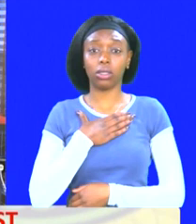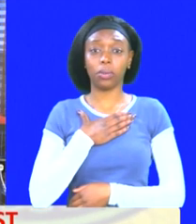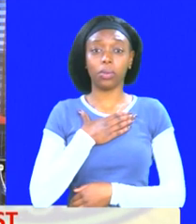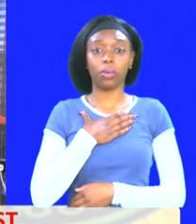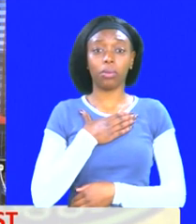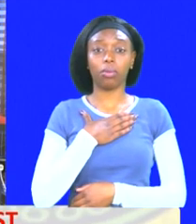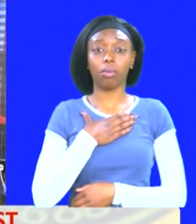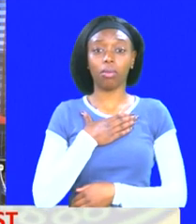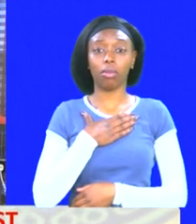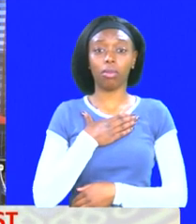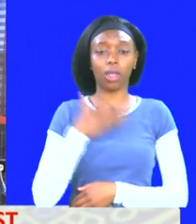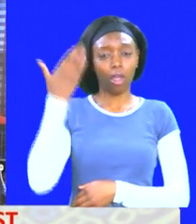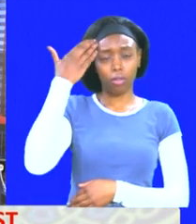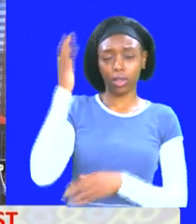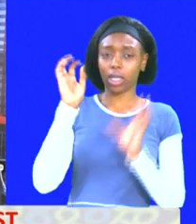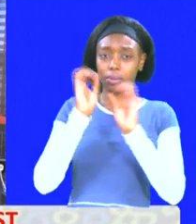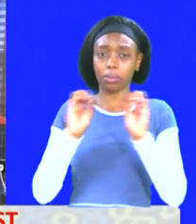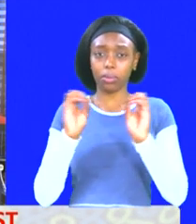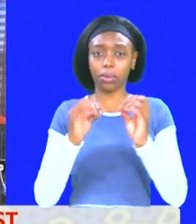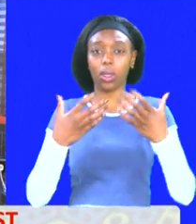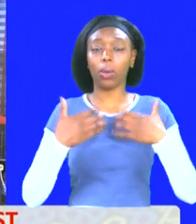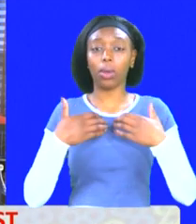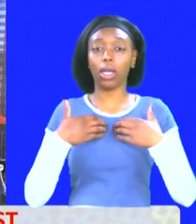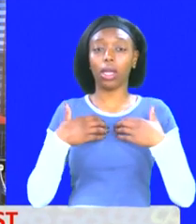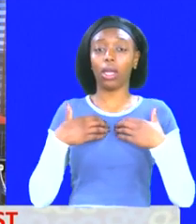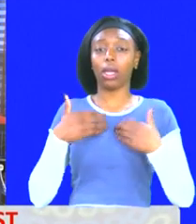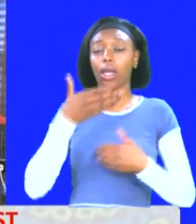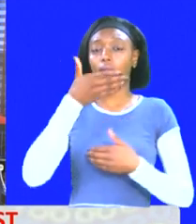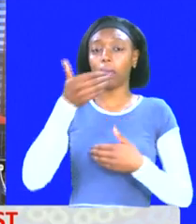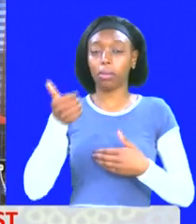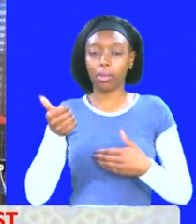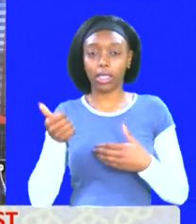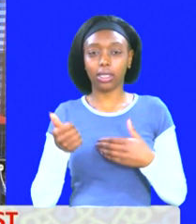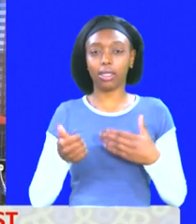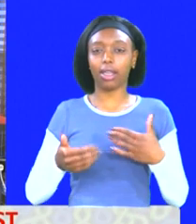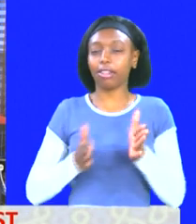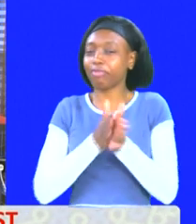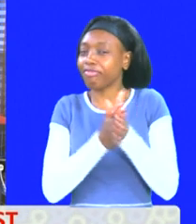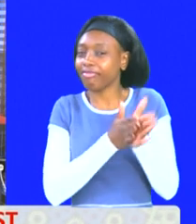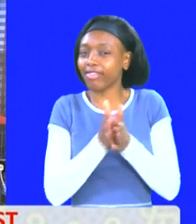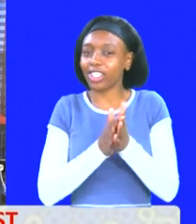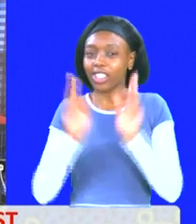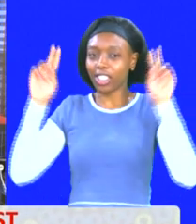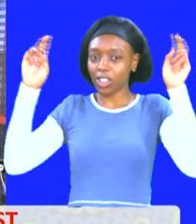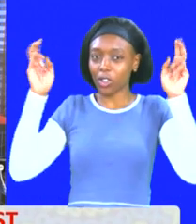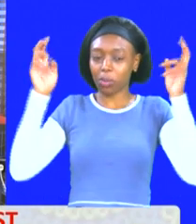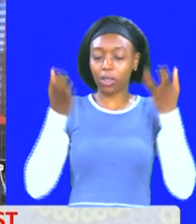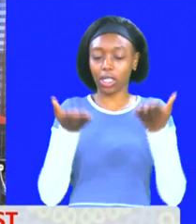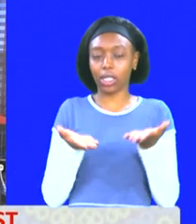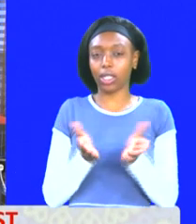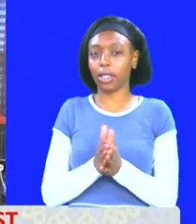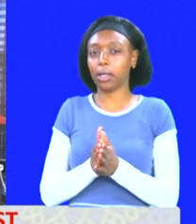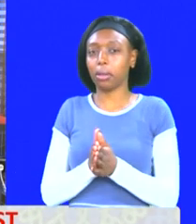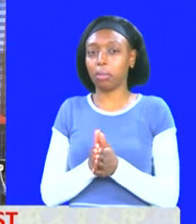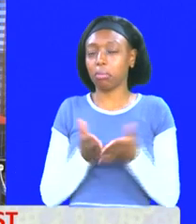interesting topics, some of the things, some of the news that are making headlines in the dance hall and also reggae industry. Now maybe some